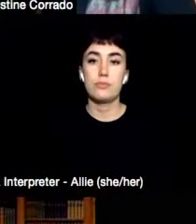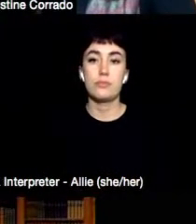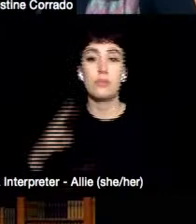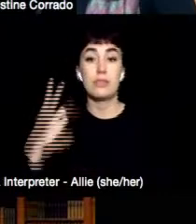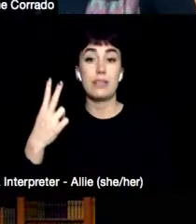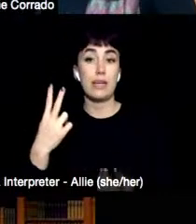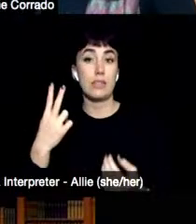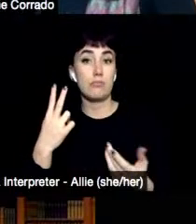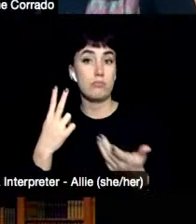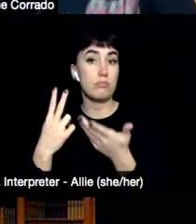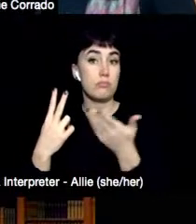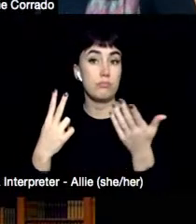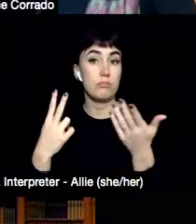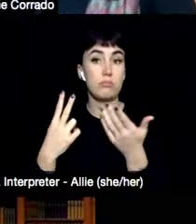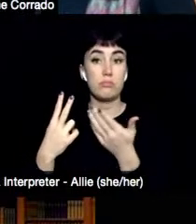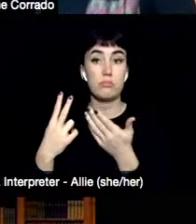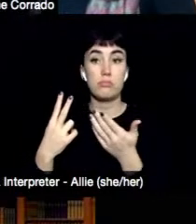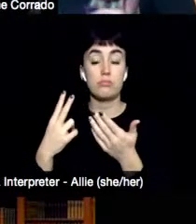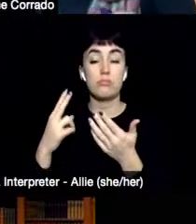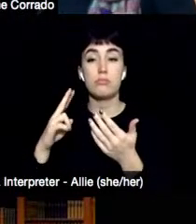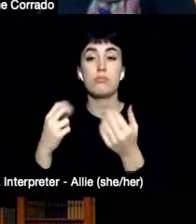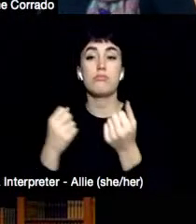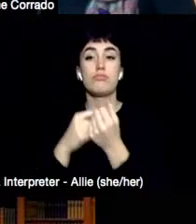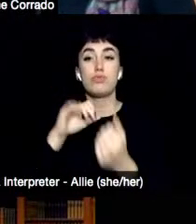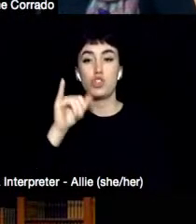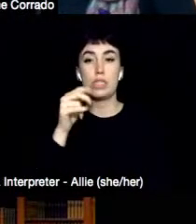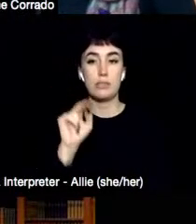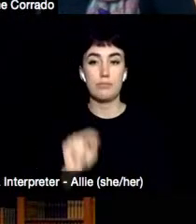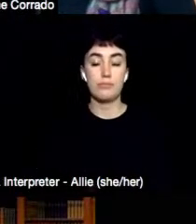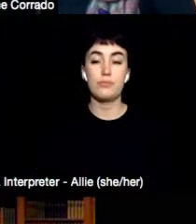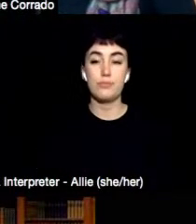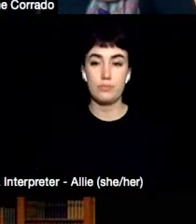Second, please. Second, Jason.